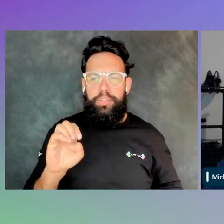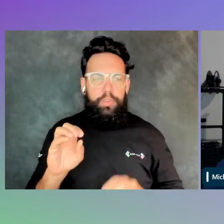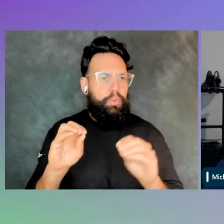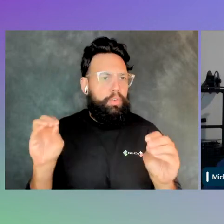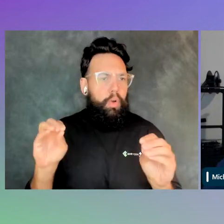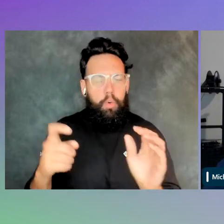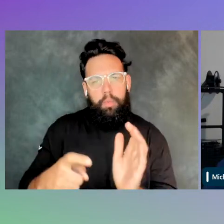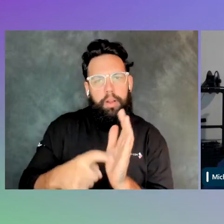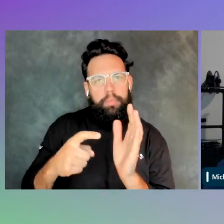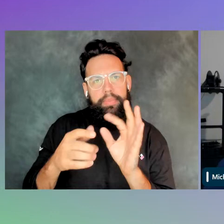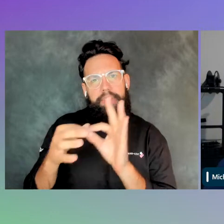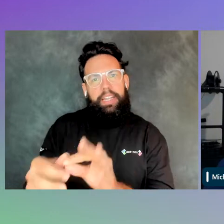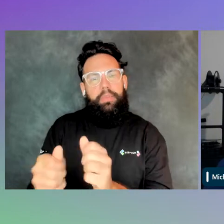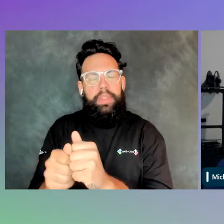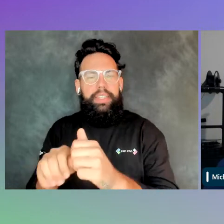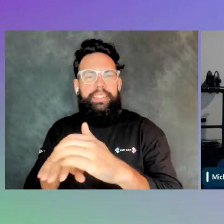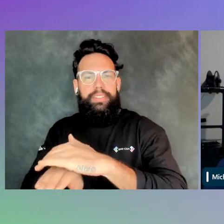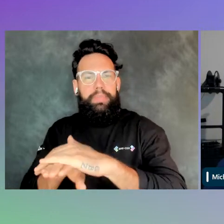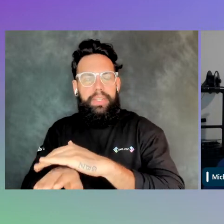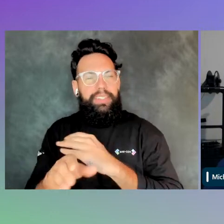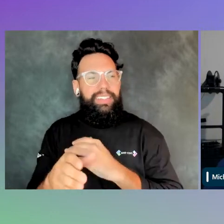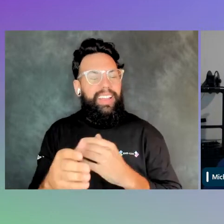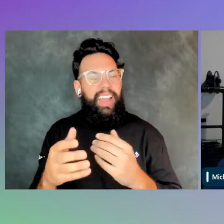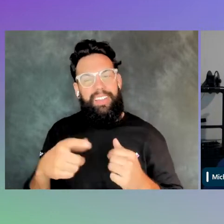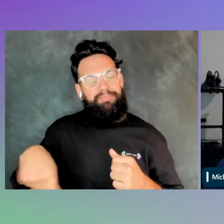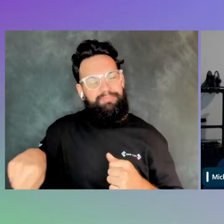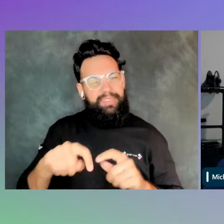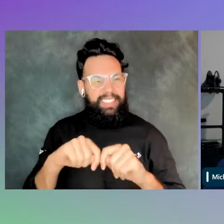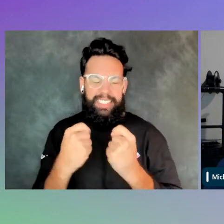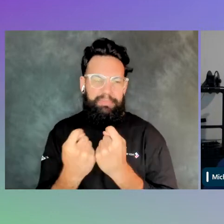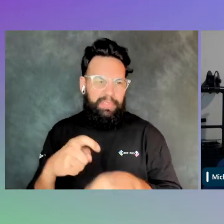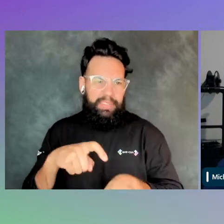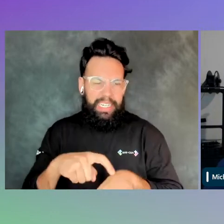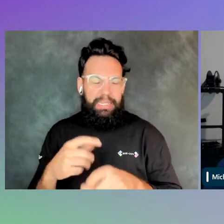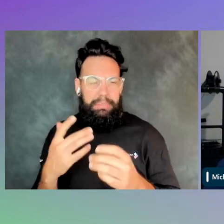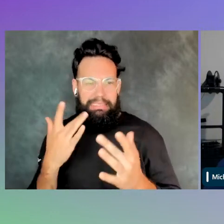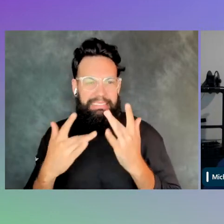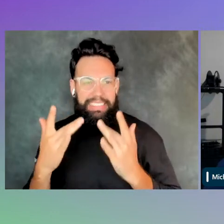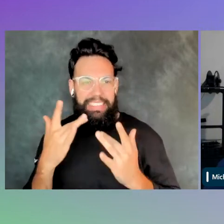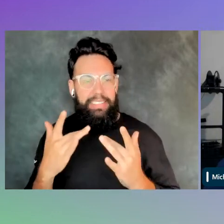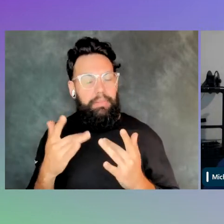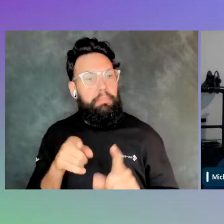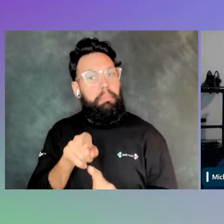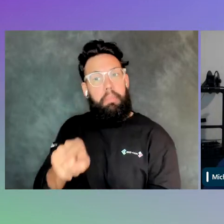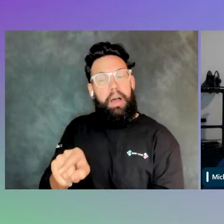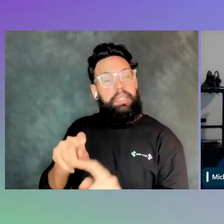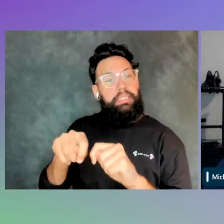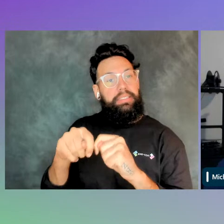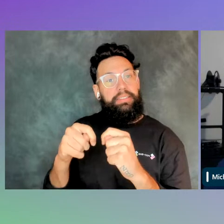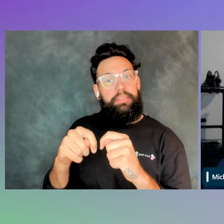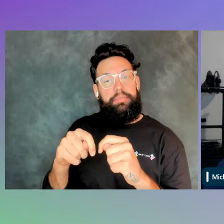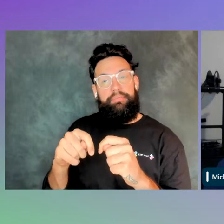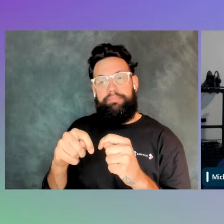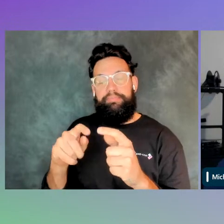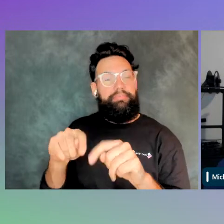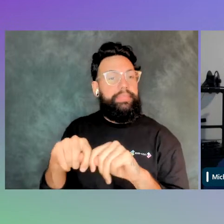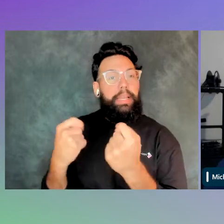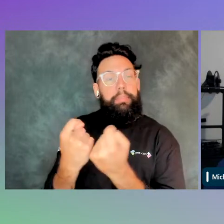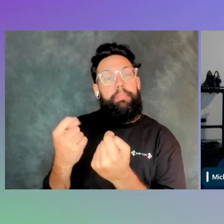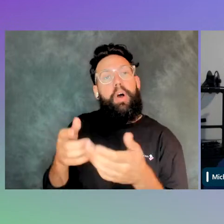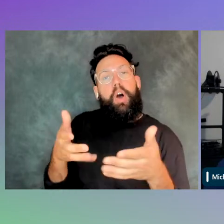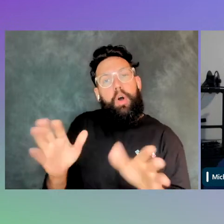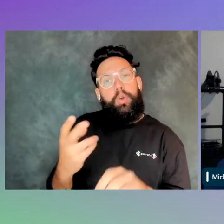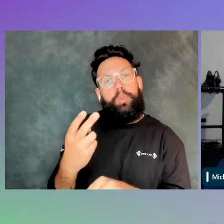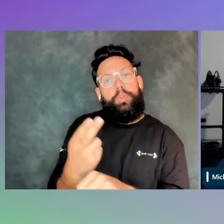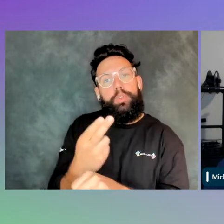limited time resources. However, since our project already has Cypress infrastructure set up, and we want to push for accessibility